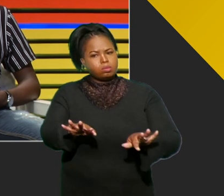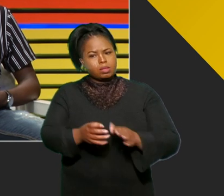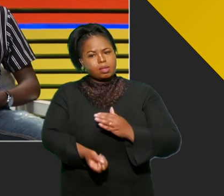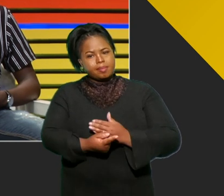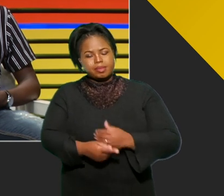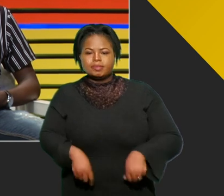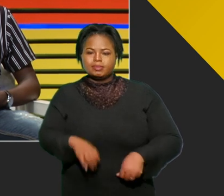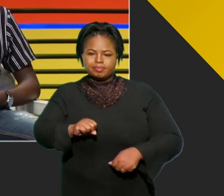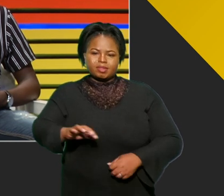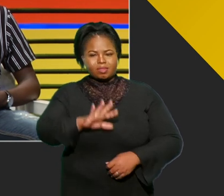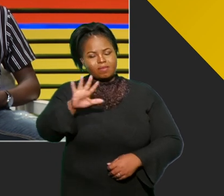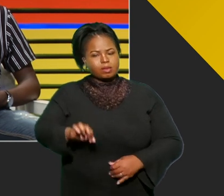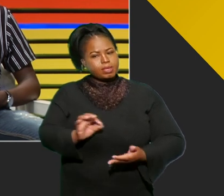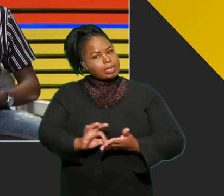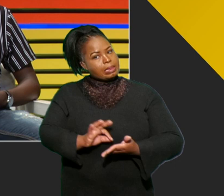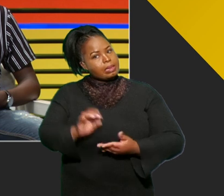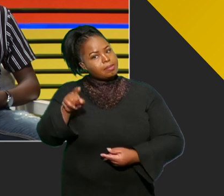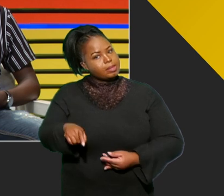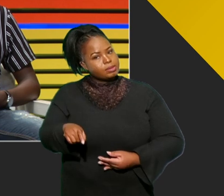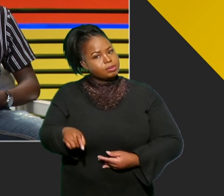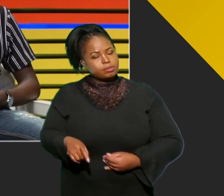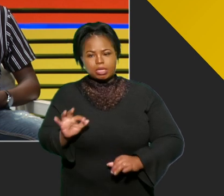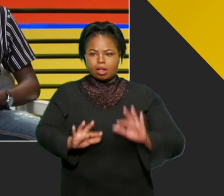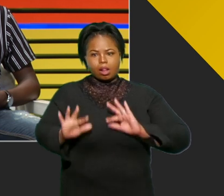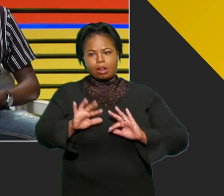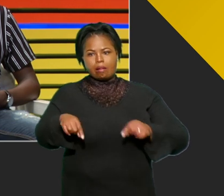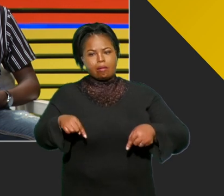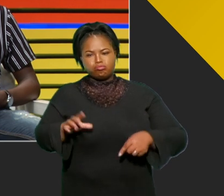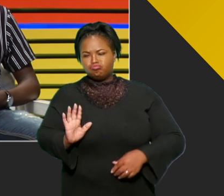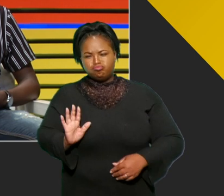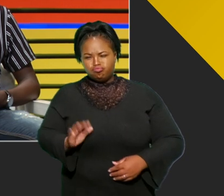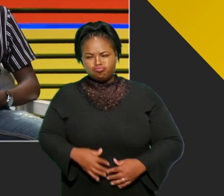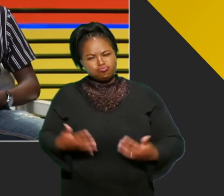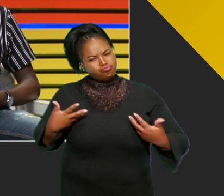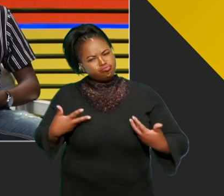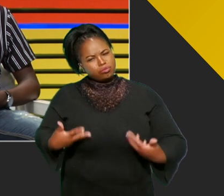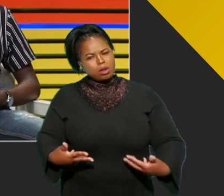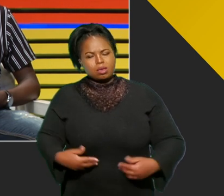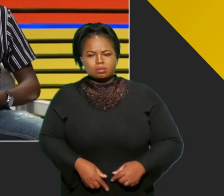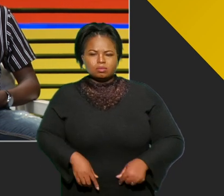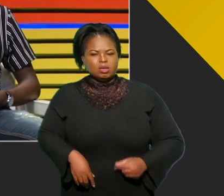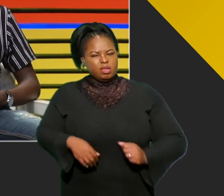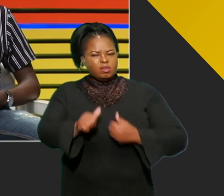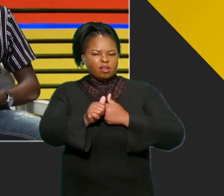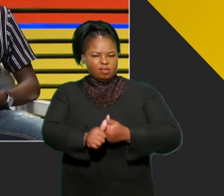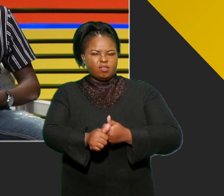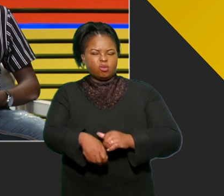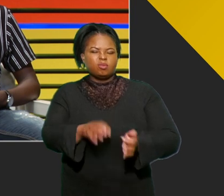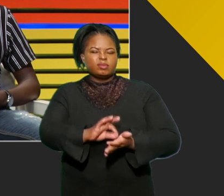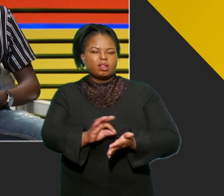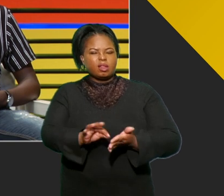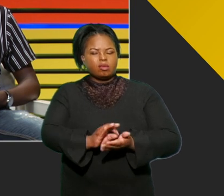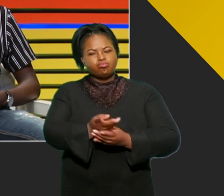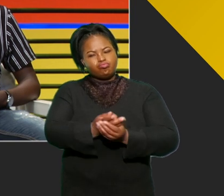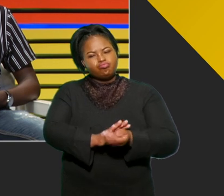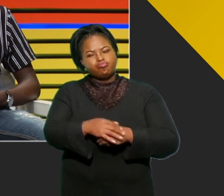say to South Africans, stay hygienic and don't panic and do what you need to do. These are just the measures that need to be done, washing